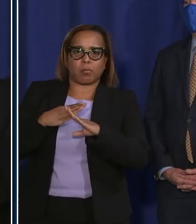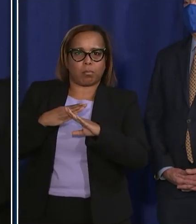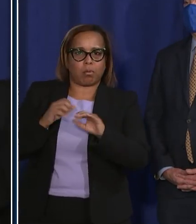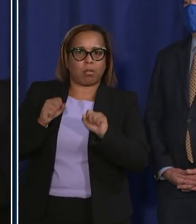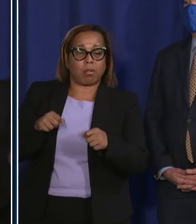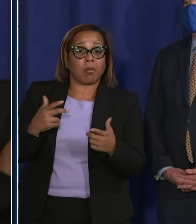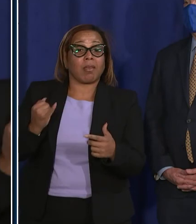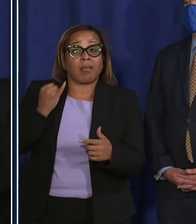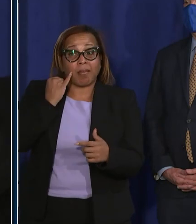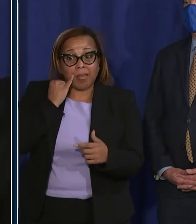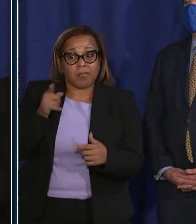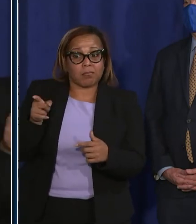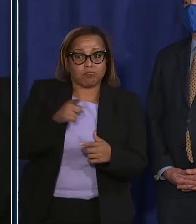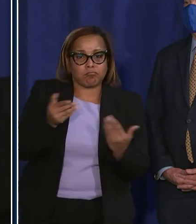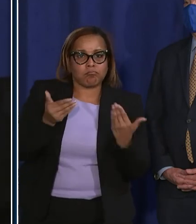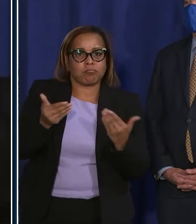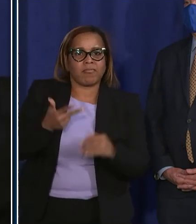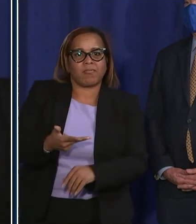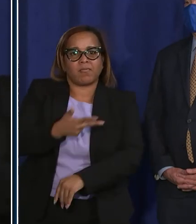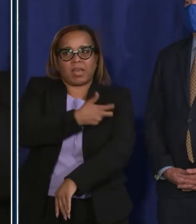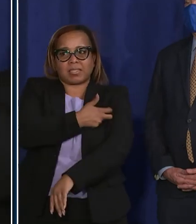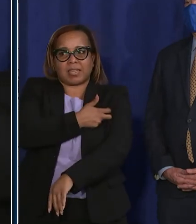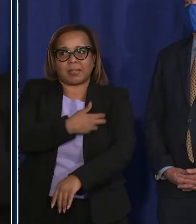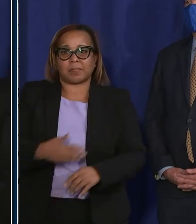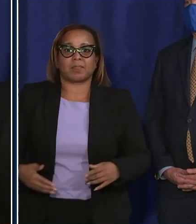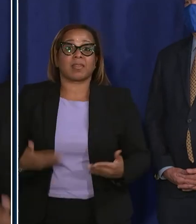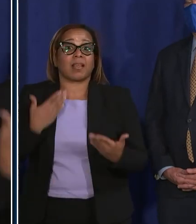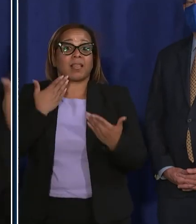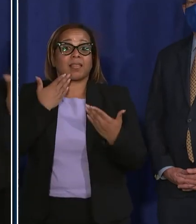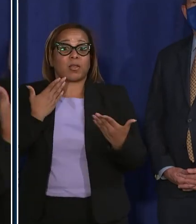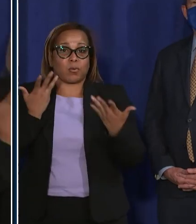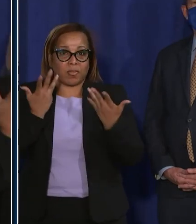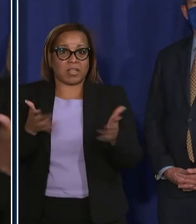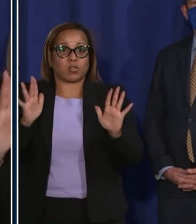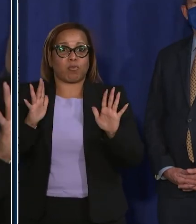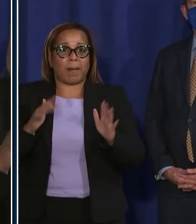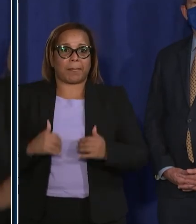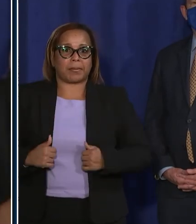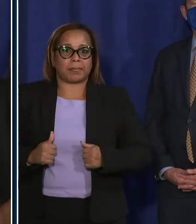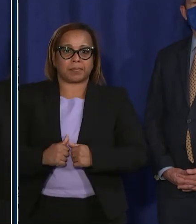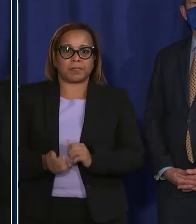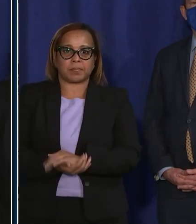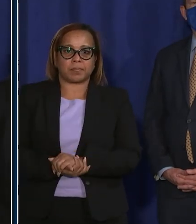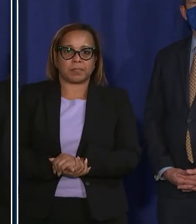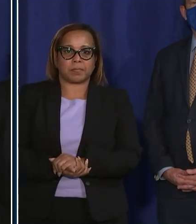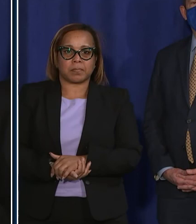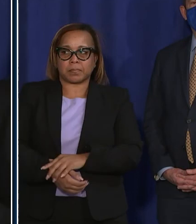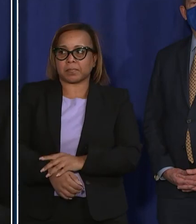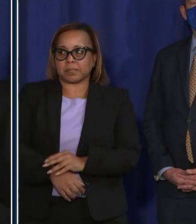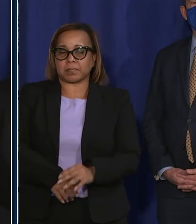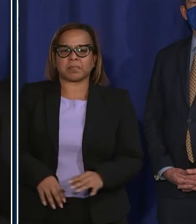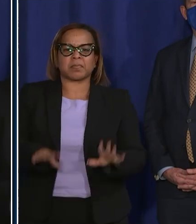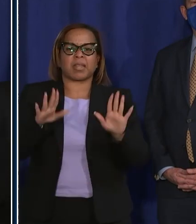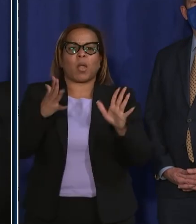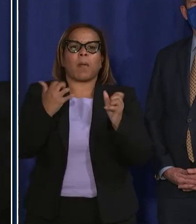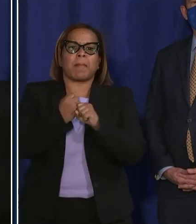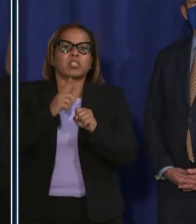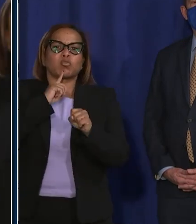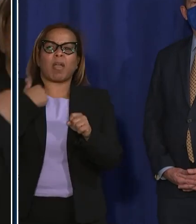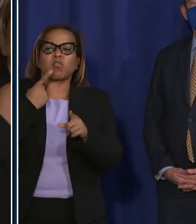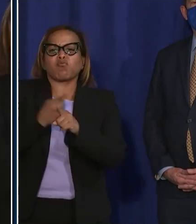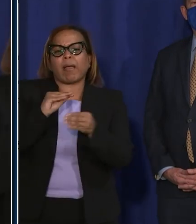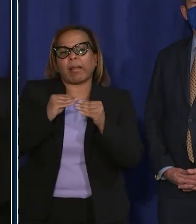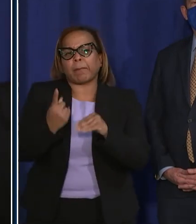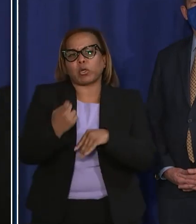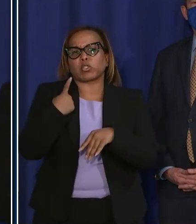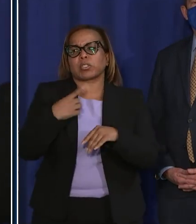we get people vaccinated. Thank you, Mayor. That's a wrap, everyone. Thank you very much. Is there any way I could just clarify? Yes. I just want to make sure we have the right